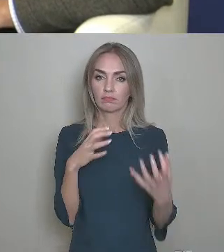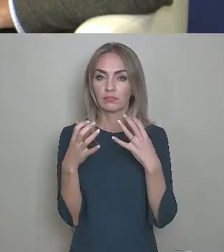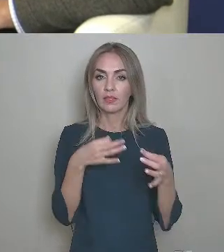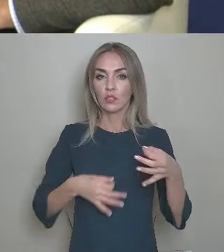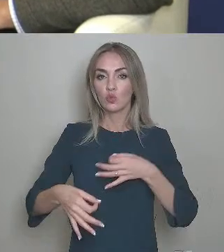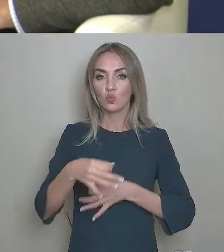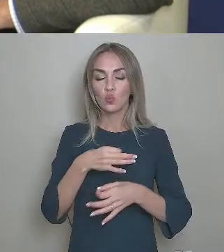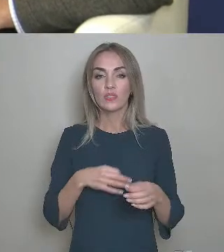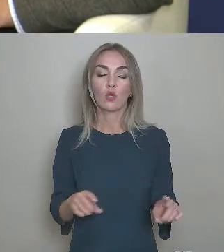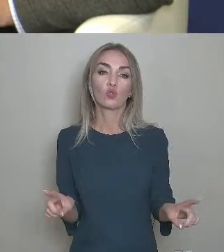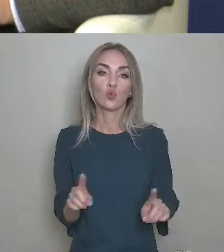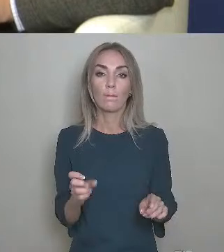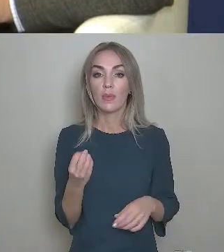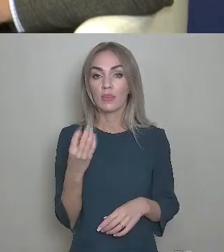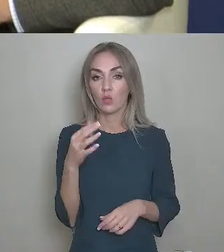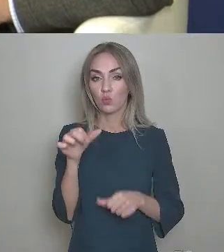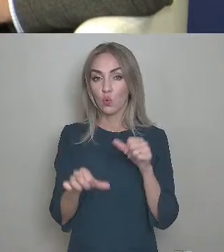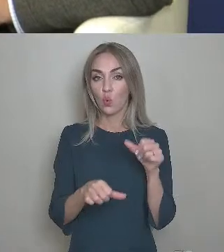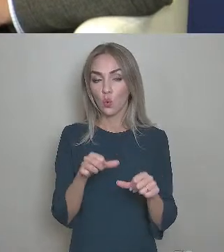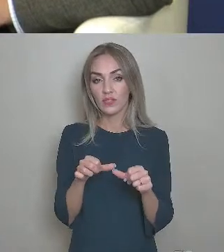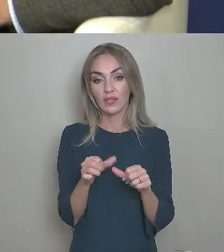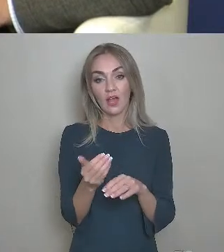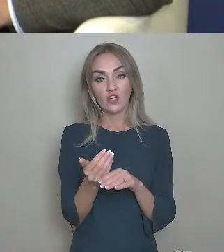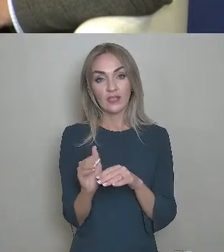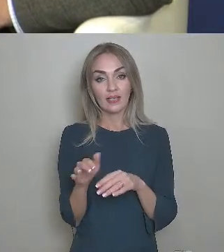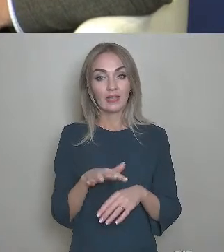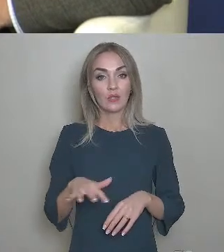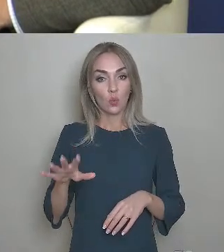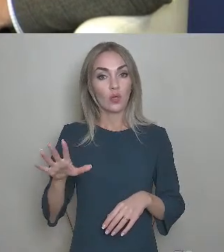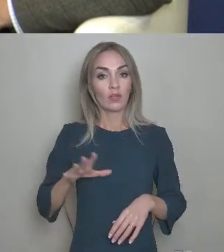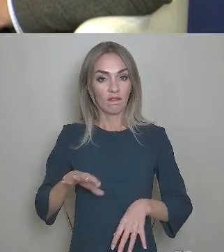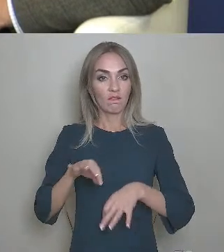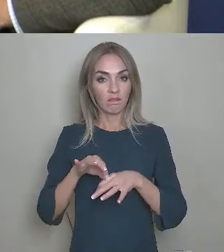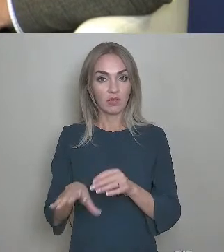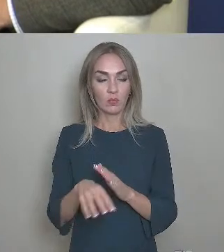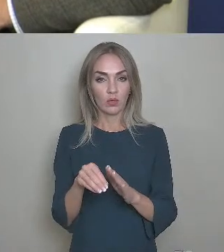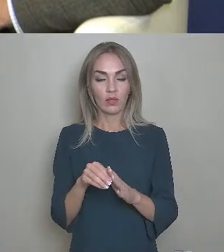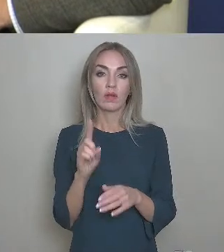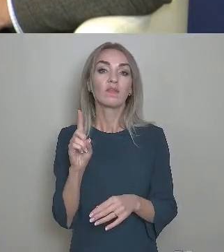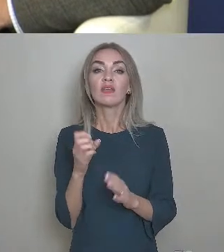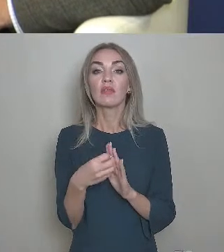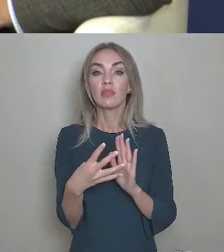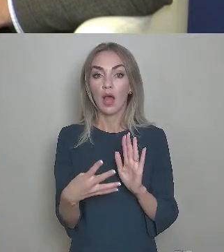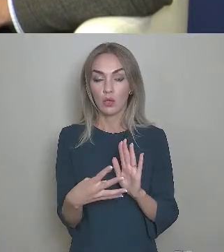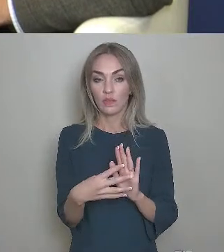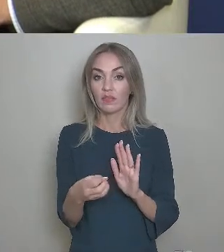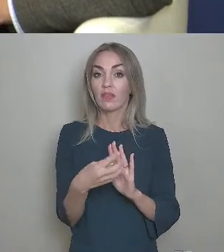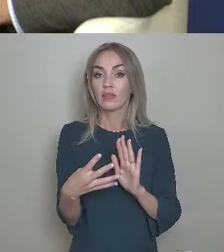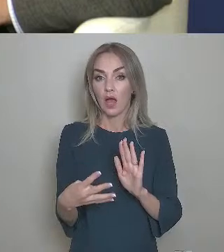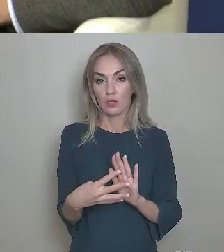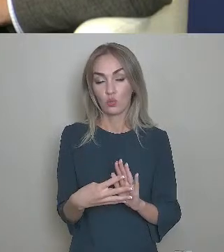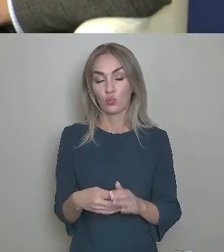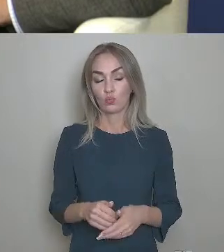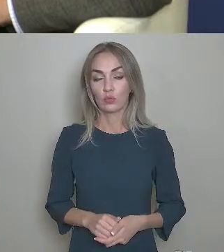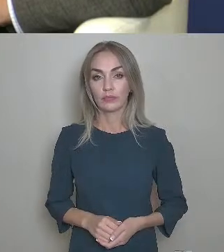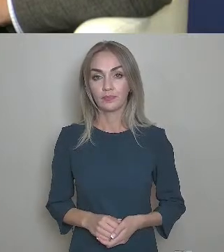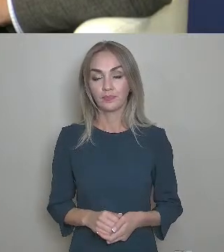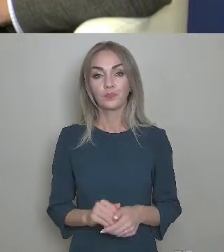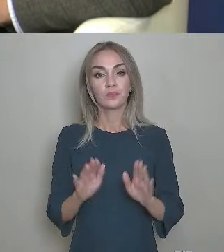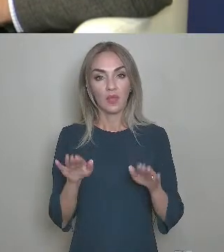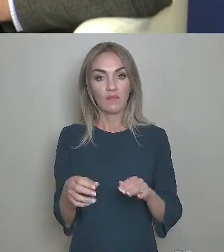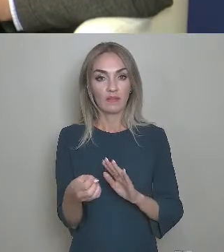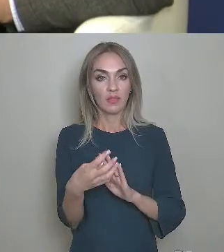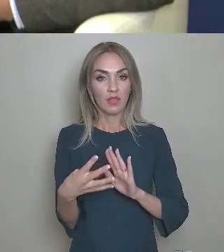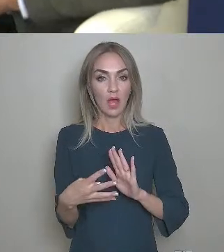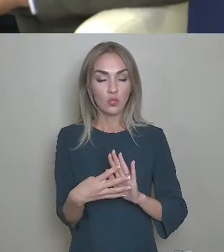Lugansk and Donetsk Oblast, was discussed a lot. In 2015 and in 2019,